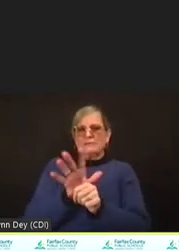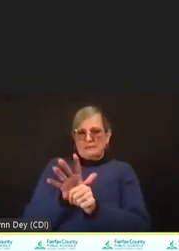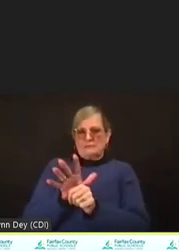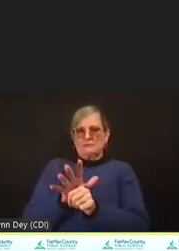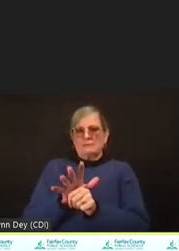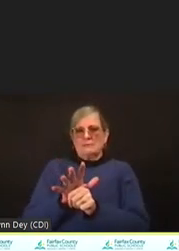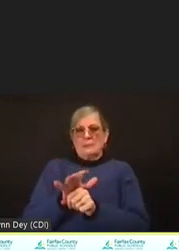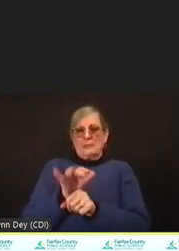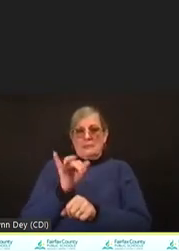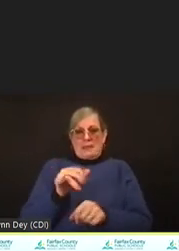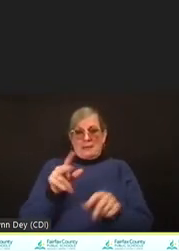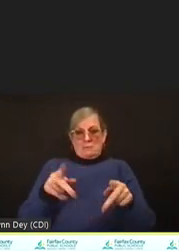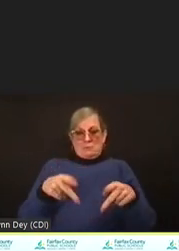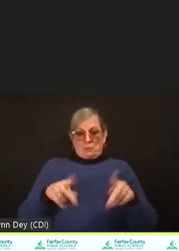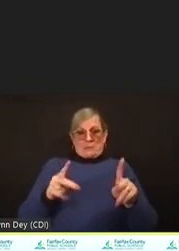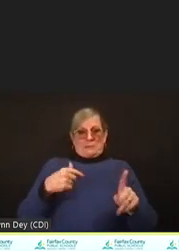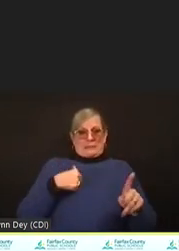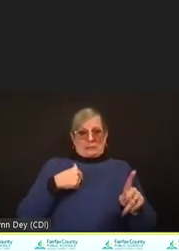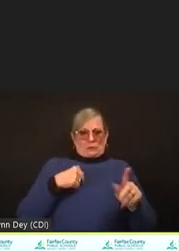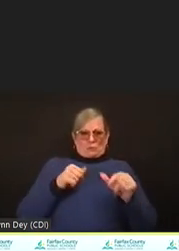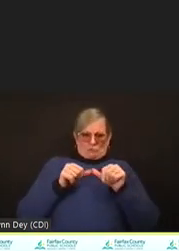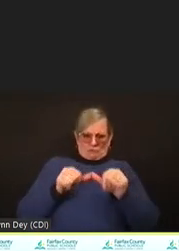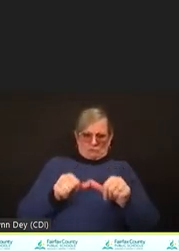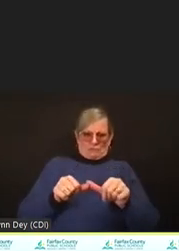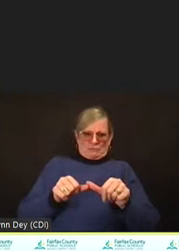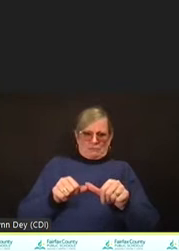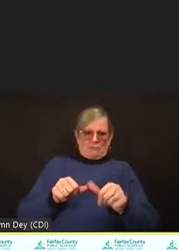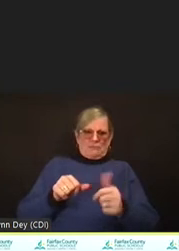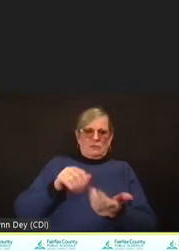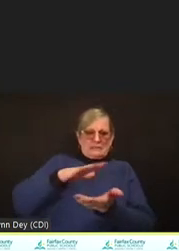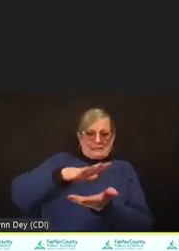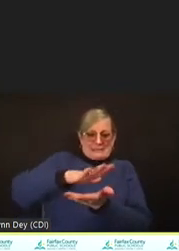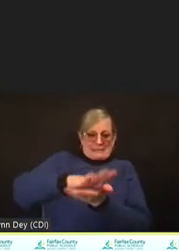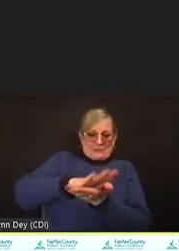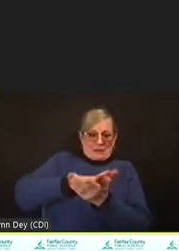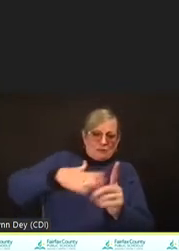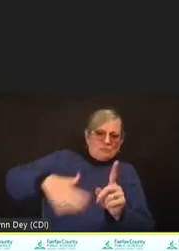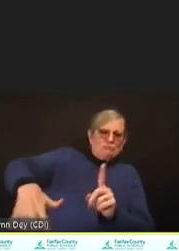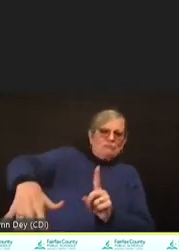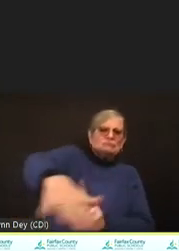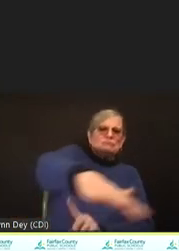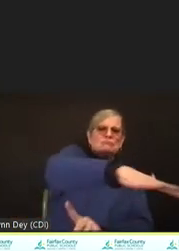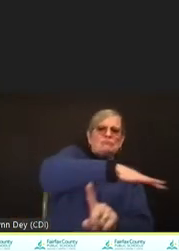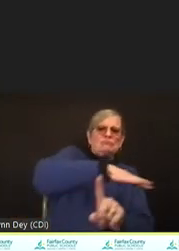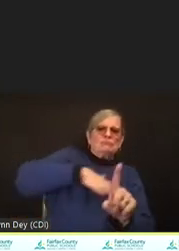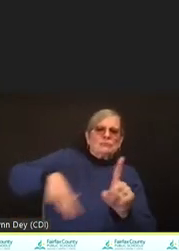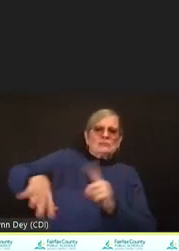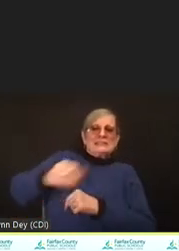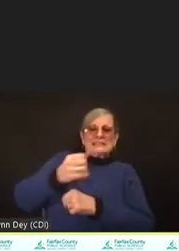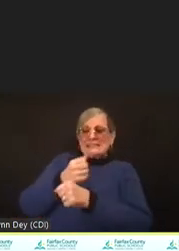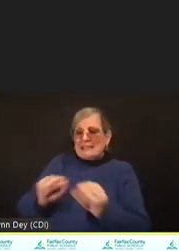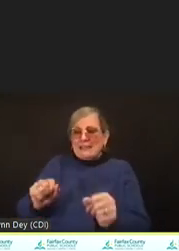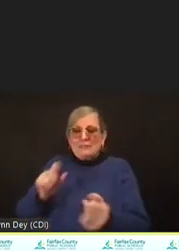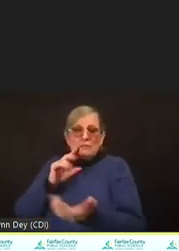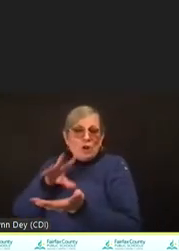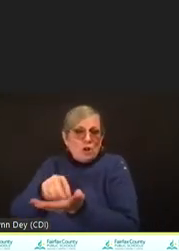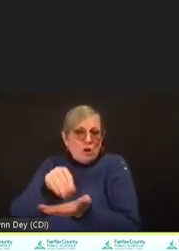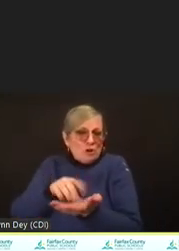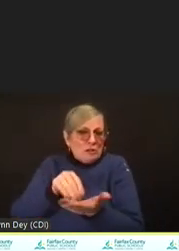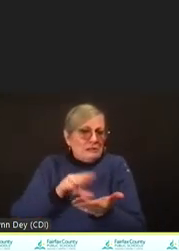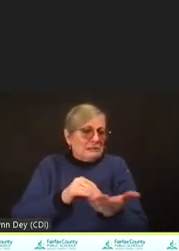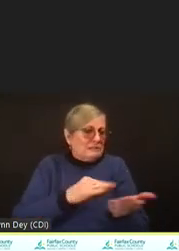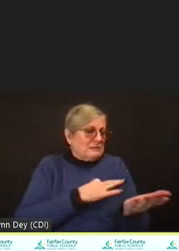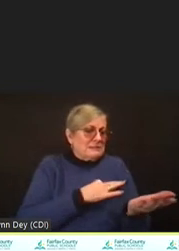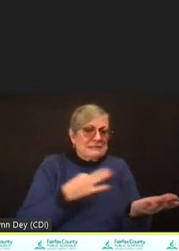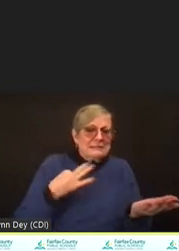us to continue to have a school environment that is safe for students and for our staff. I want to be clear as we begin